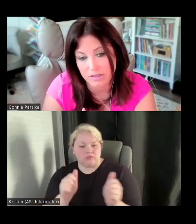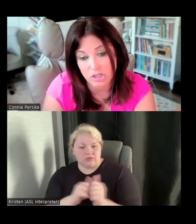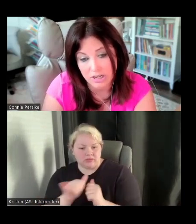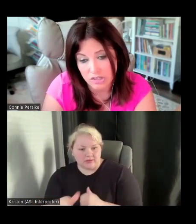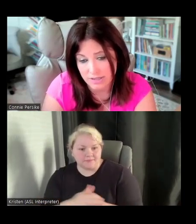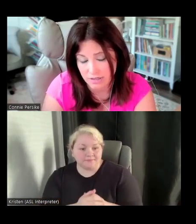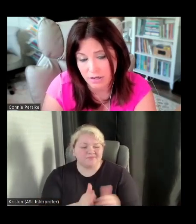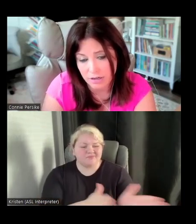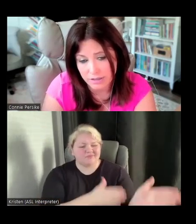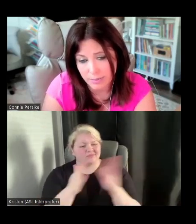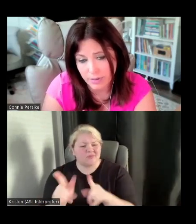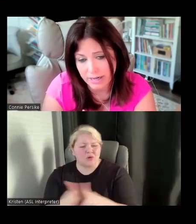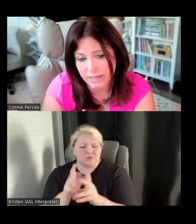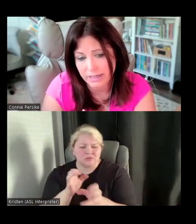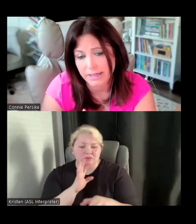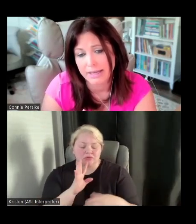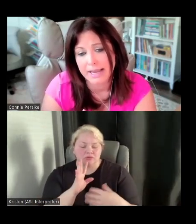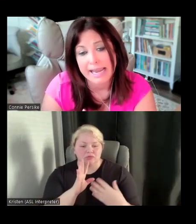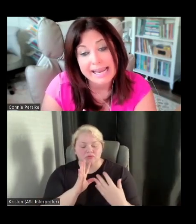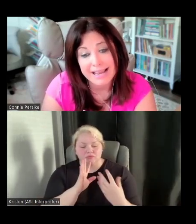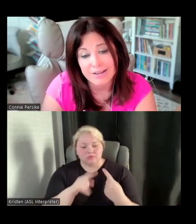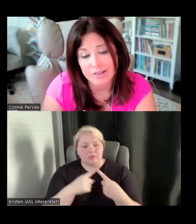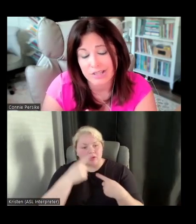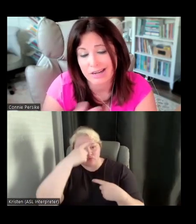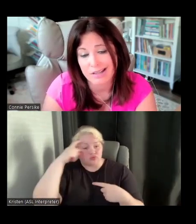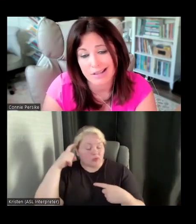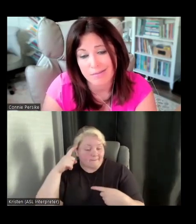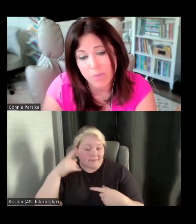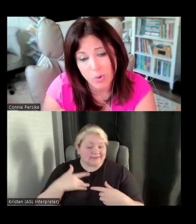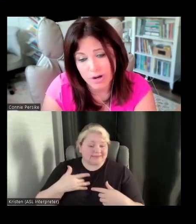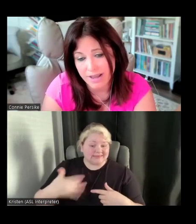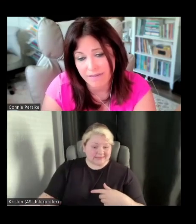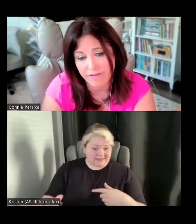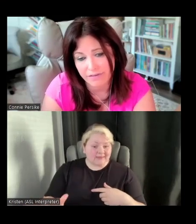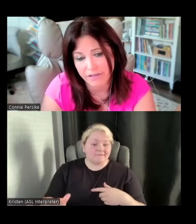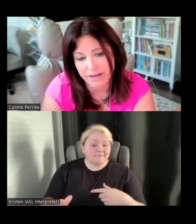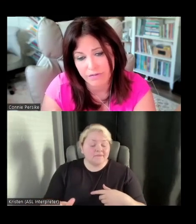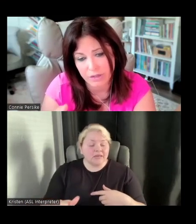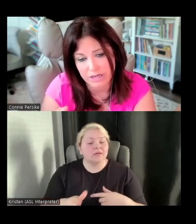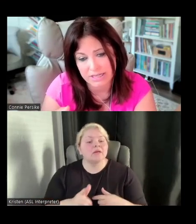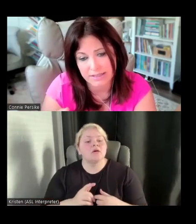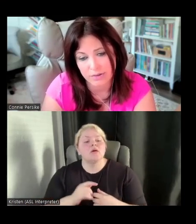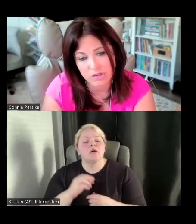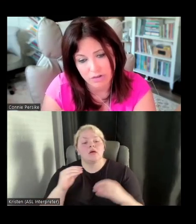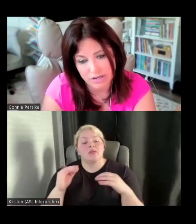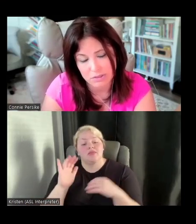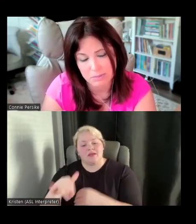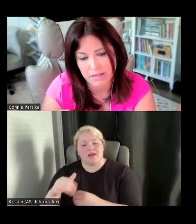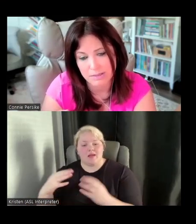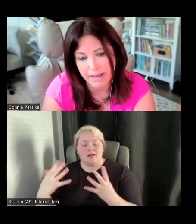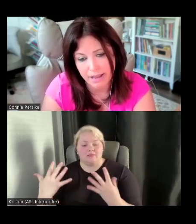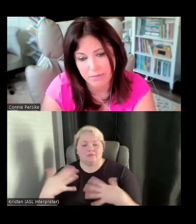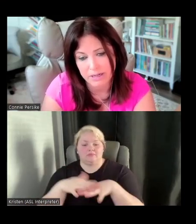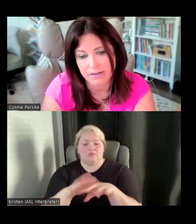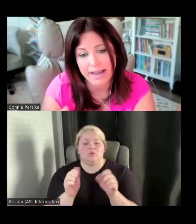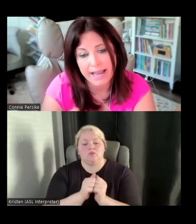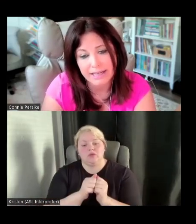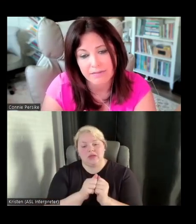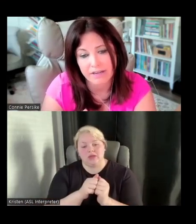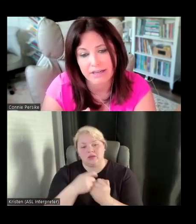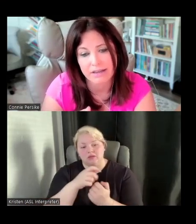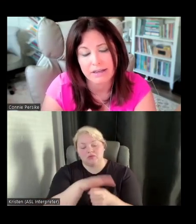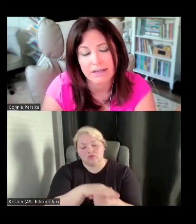brain and the changes that occur in the brain, and understanding that the more that fight, flight, freeze, those stress response pathways